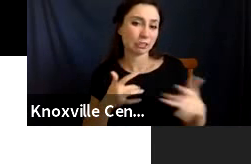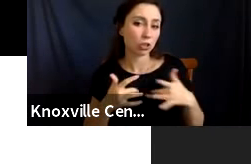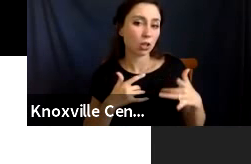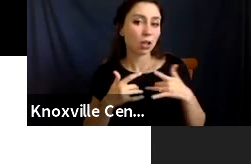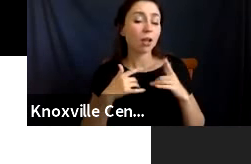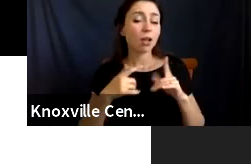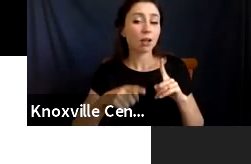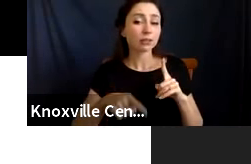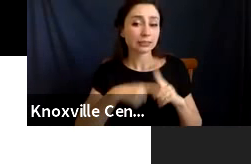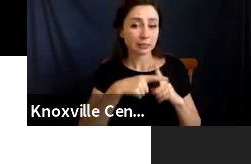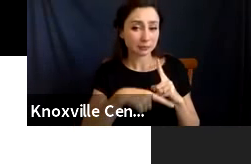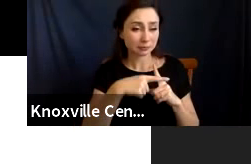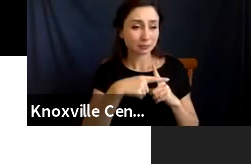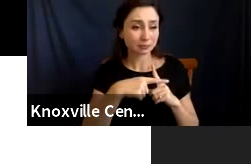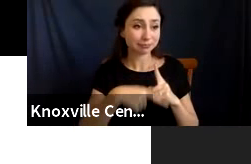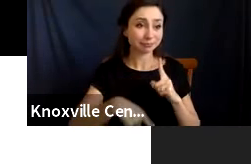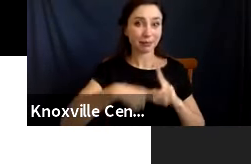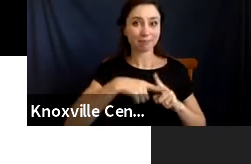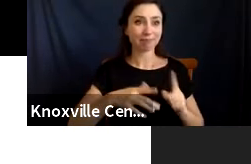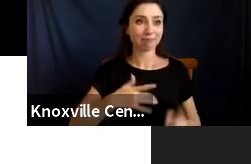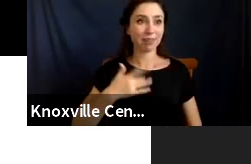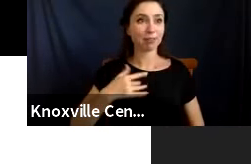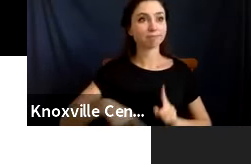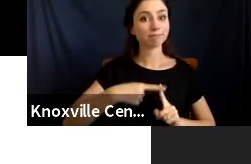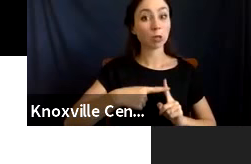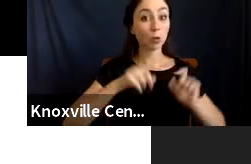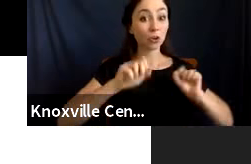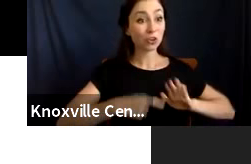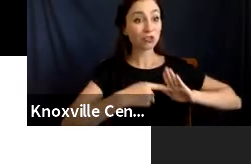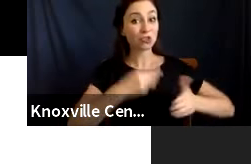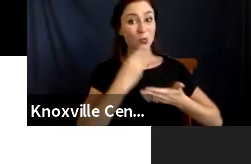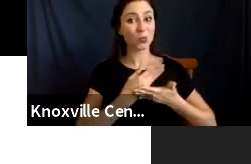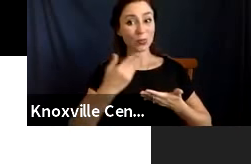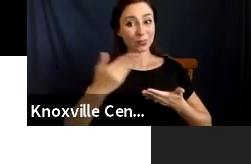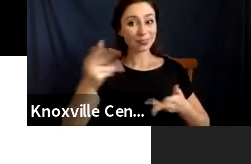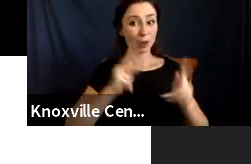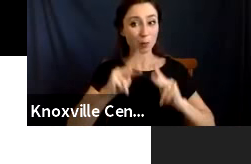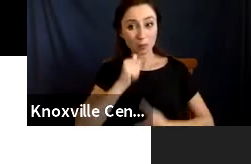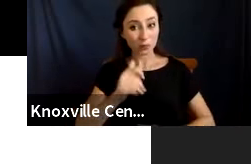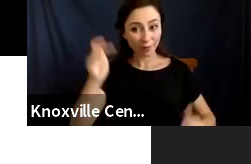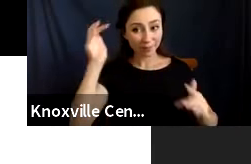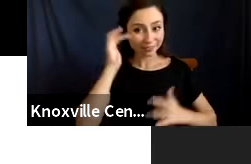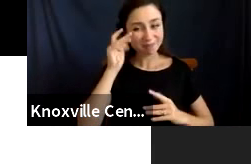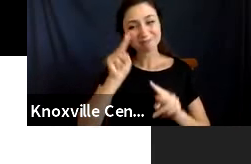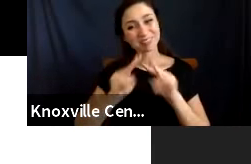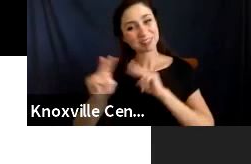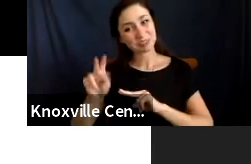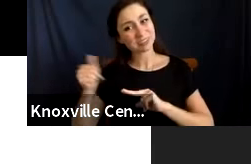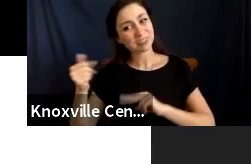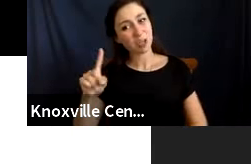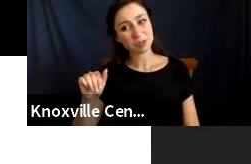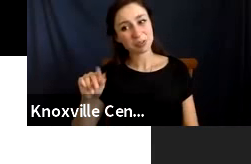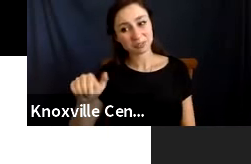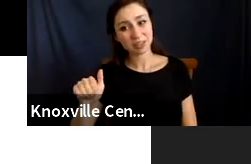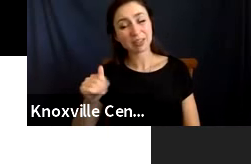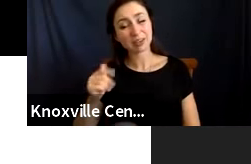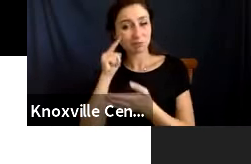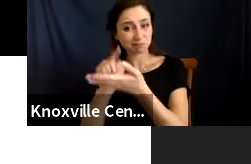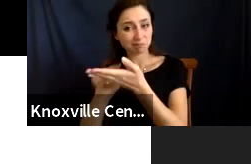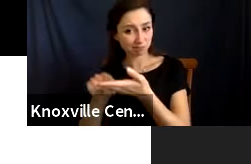to say that it could reflect a good thing, but just looking at other data points that we do follow,